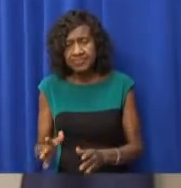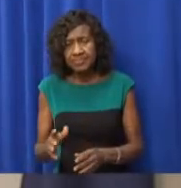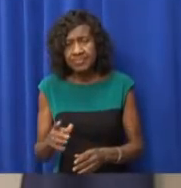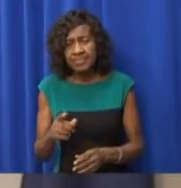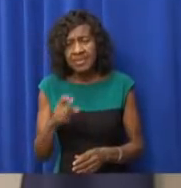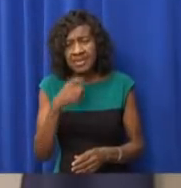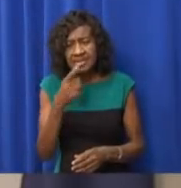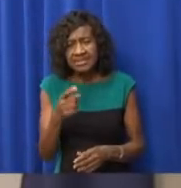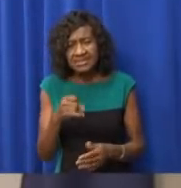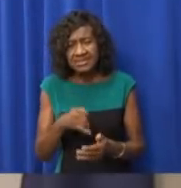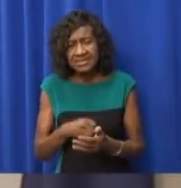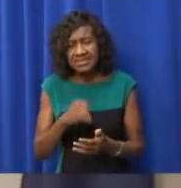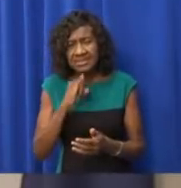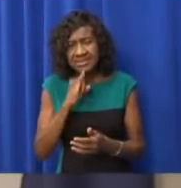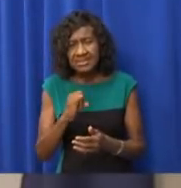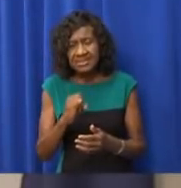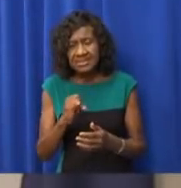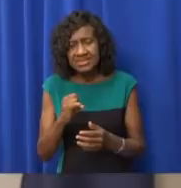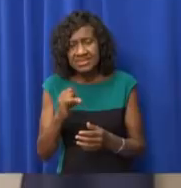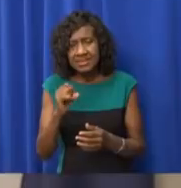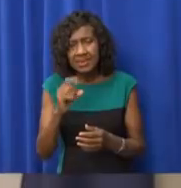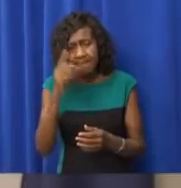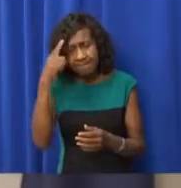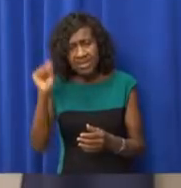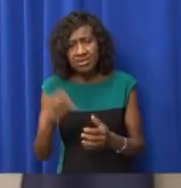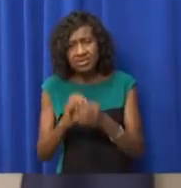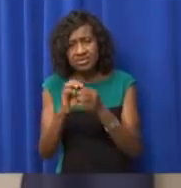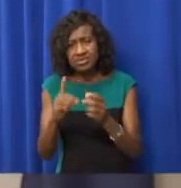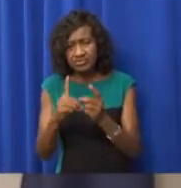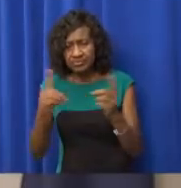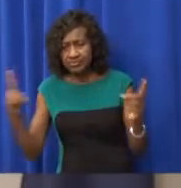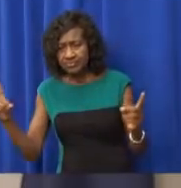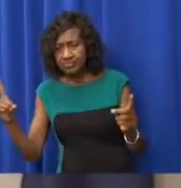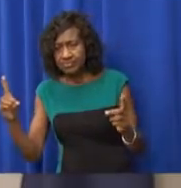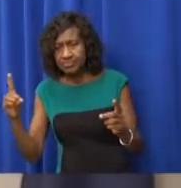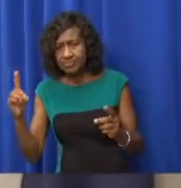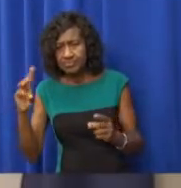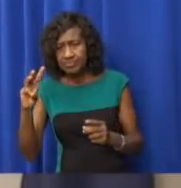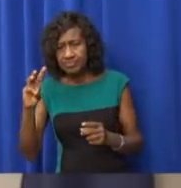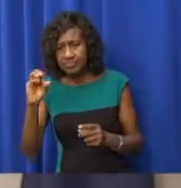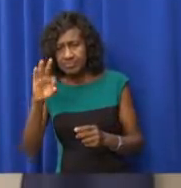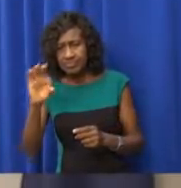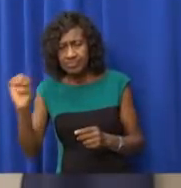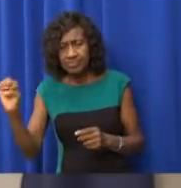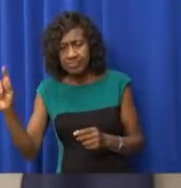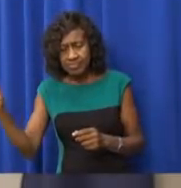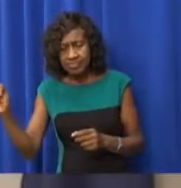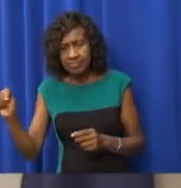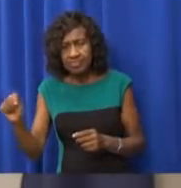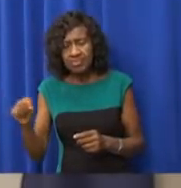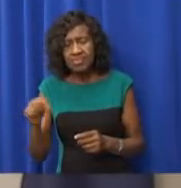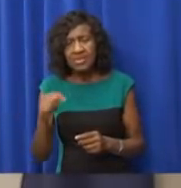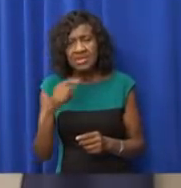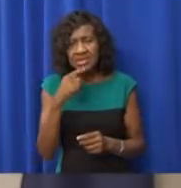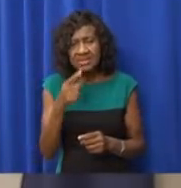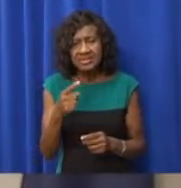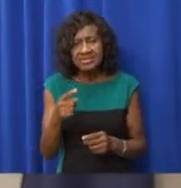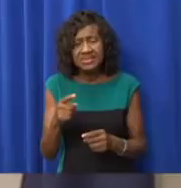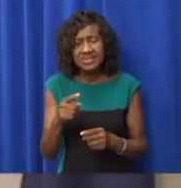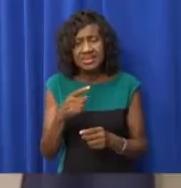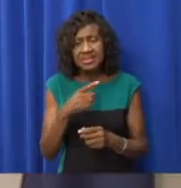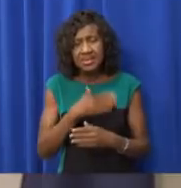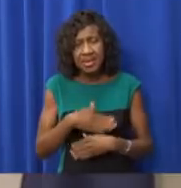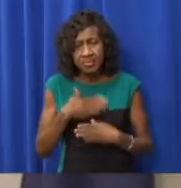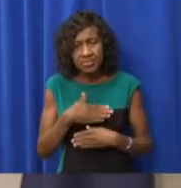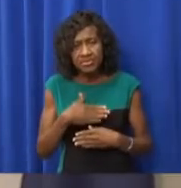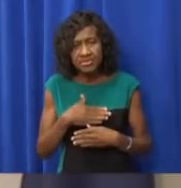national requirement of social distancing. We know you are all working hard to safeguard our communities, and we appreciate your continued